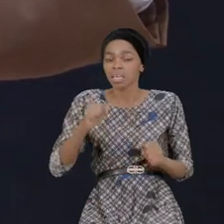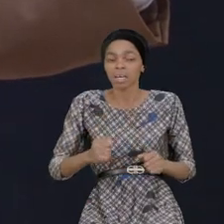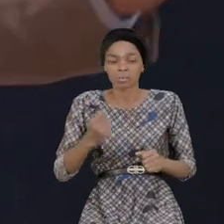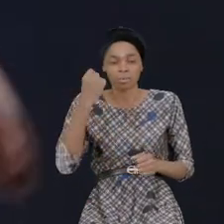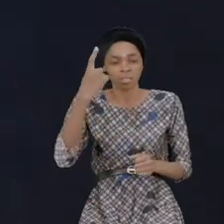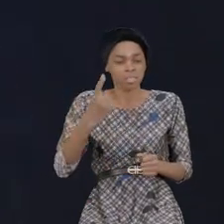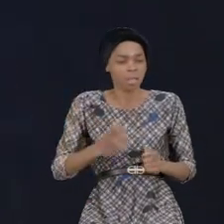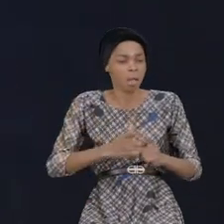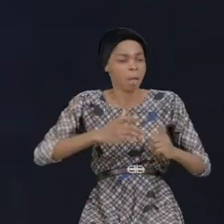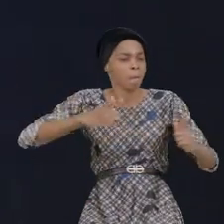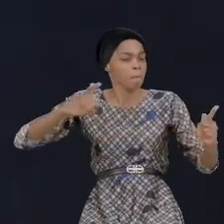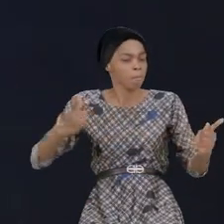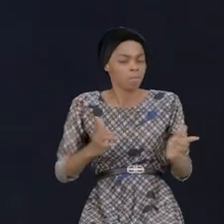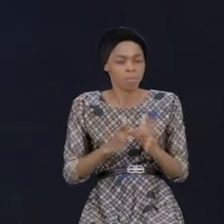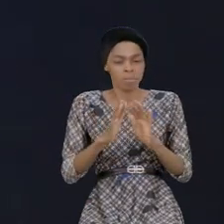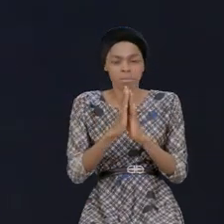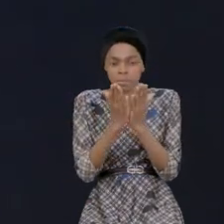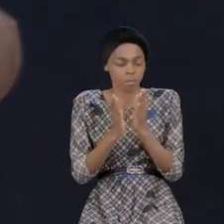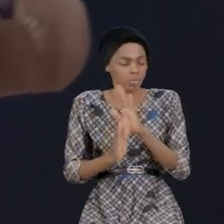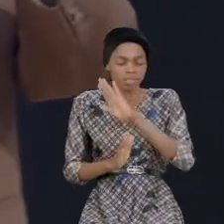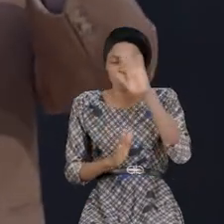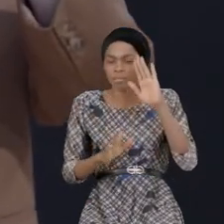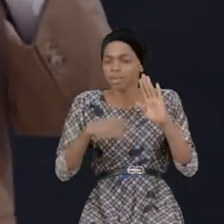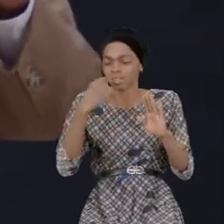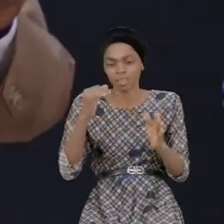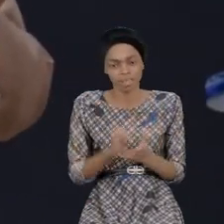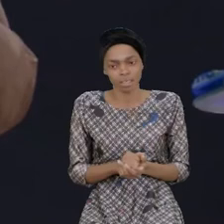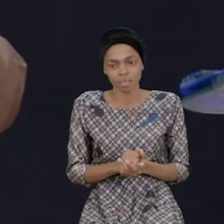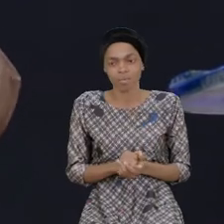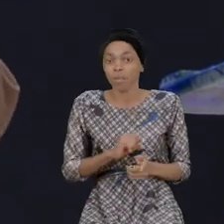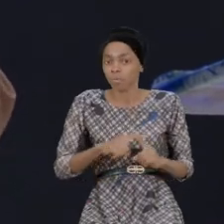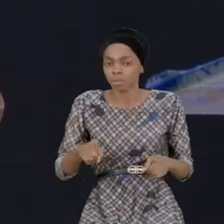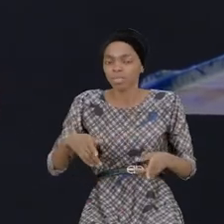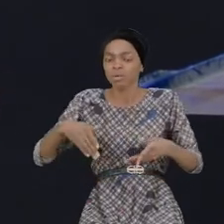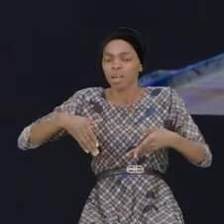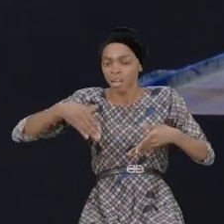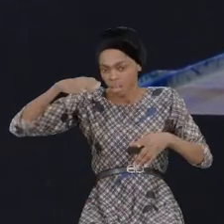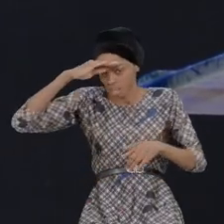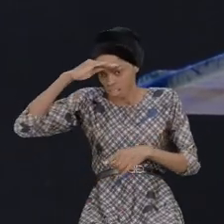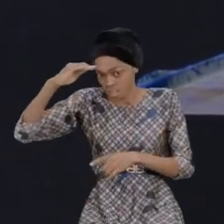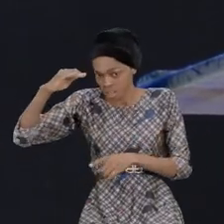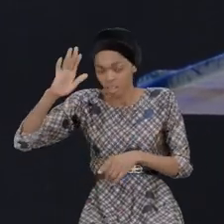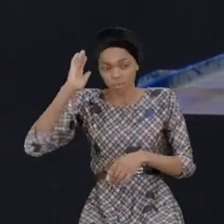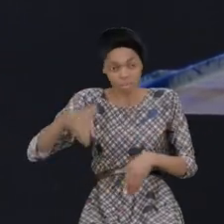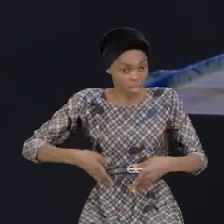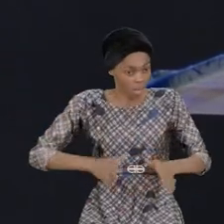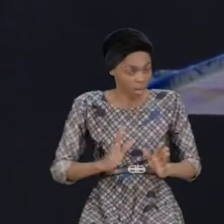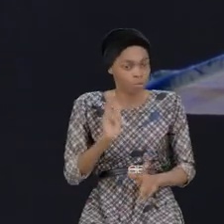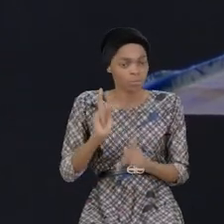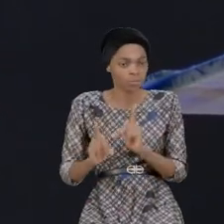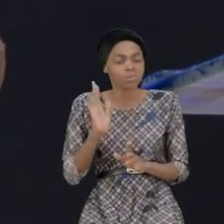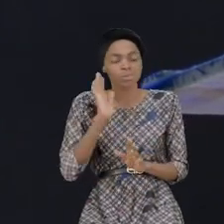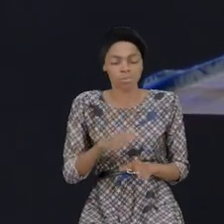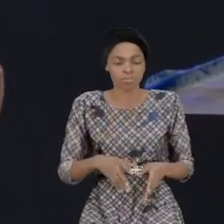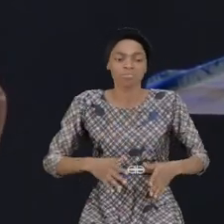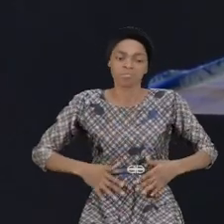my understanding of the Bible. He never says that. He allows people to save their face.